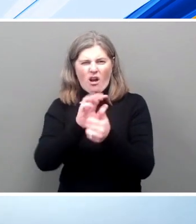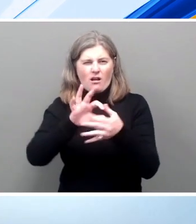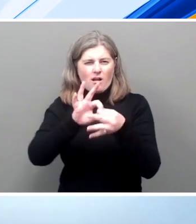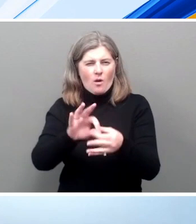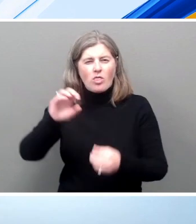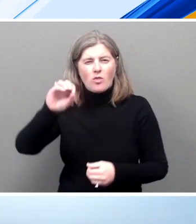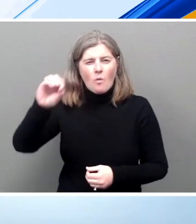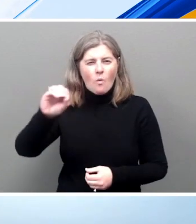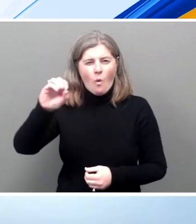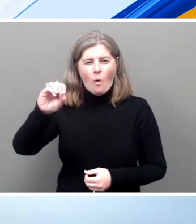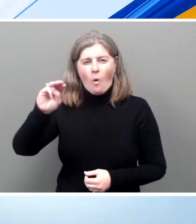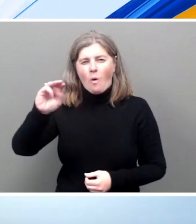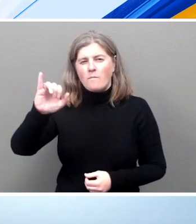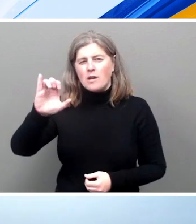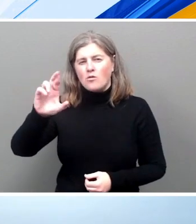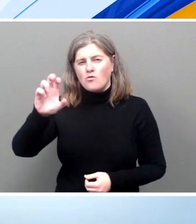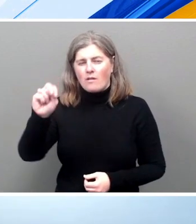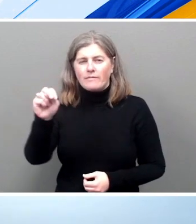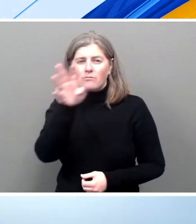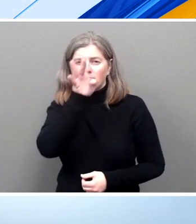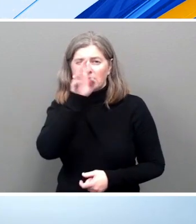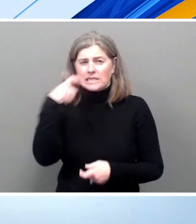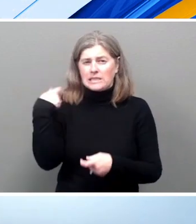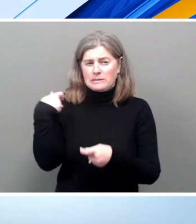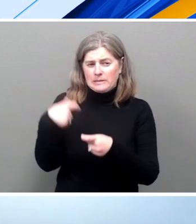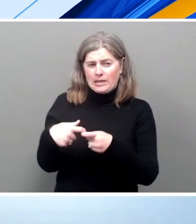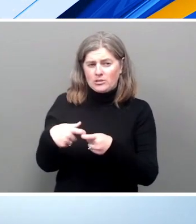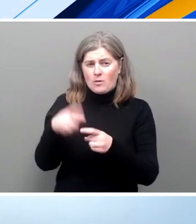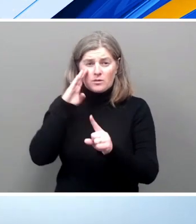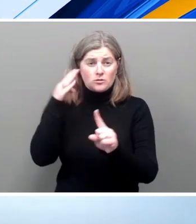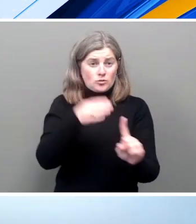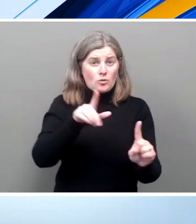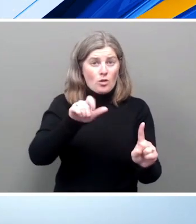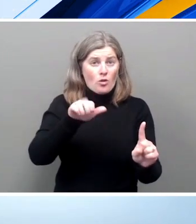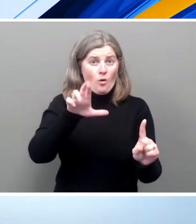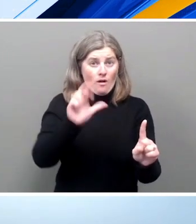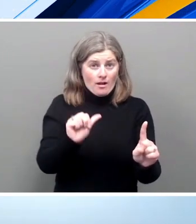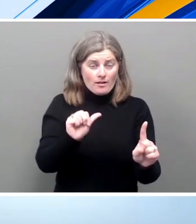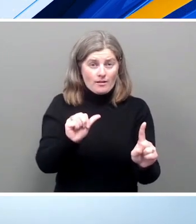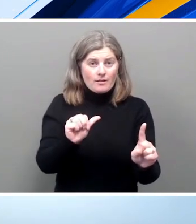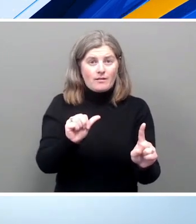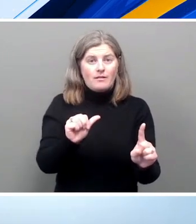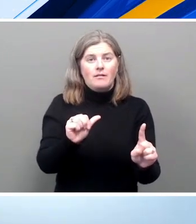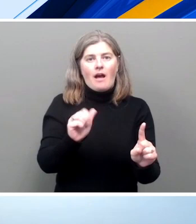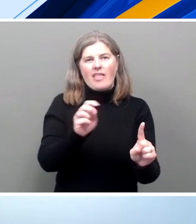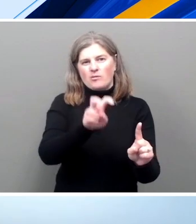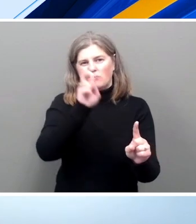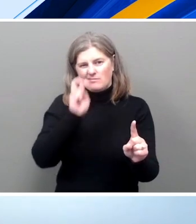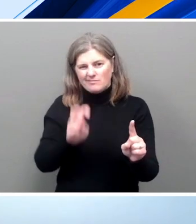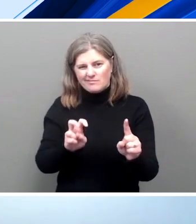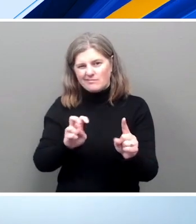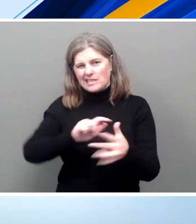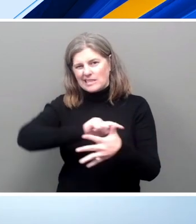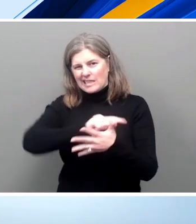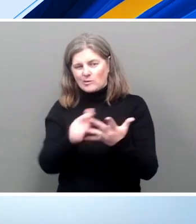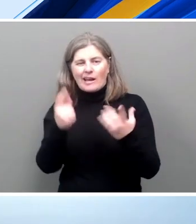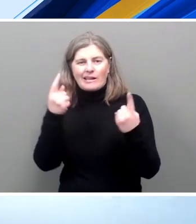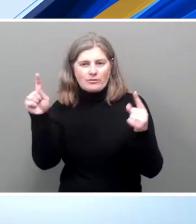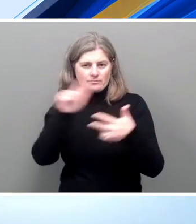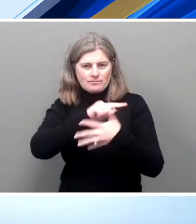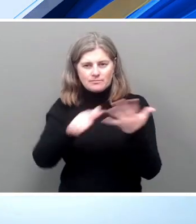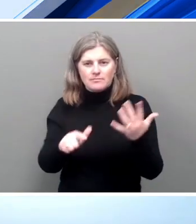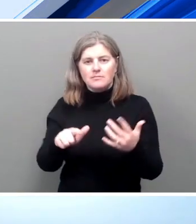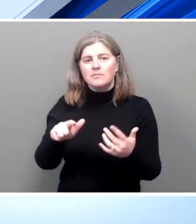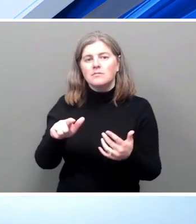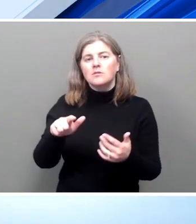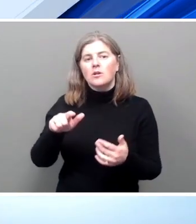Omicron. These are going to be in Spanish, and then I'm going to direct them to Laura. And then we'll jump back into the sequence I announced previously. So here they